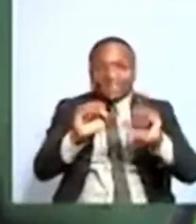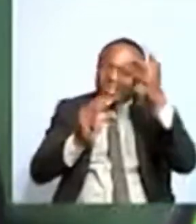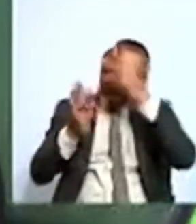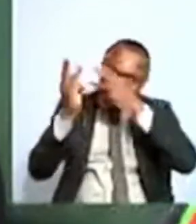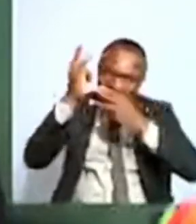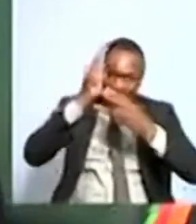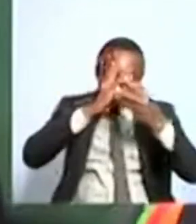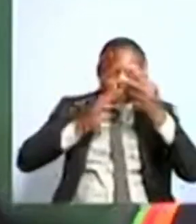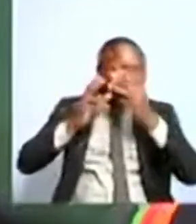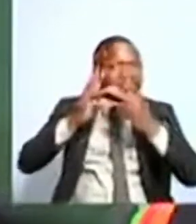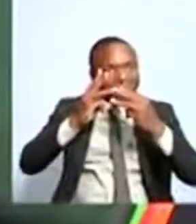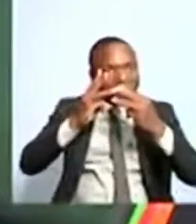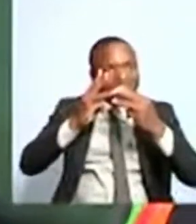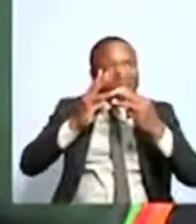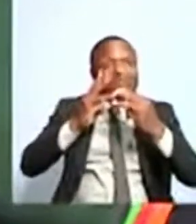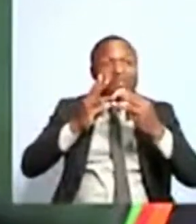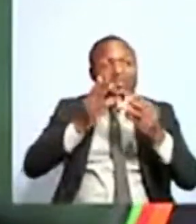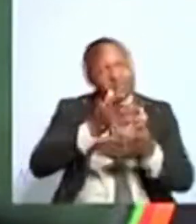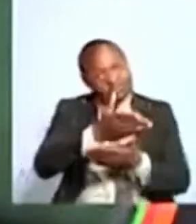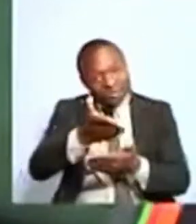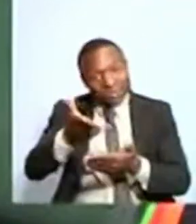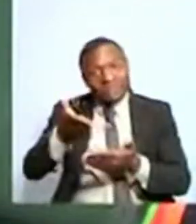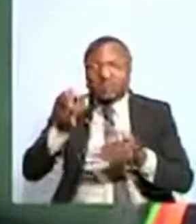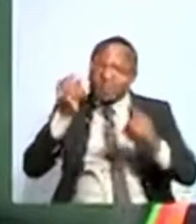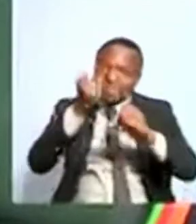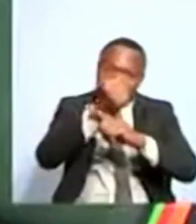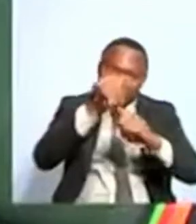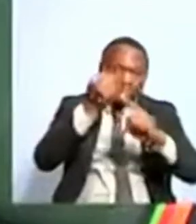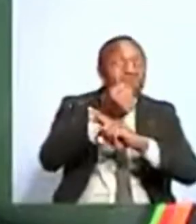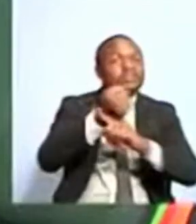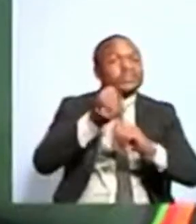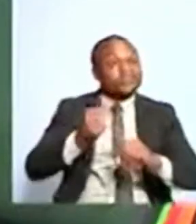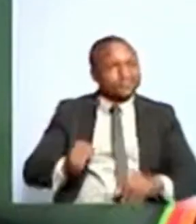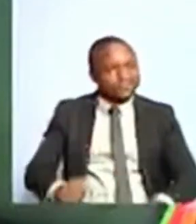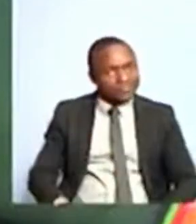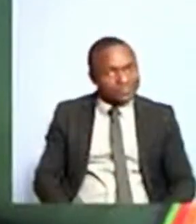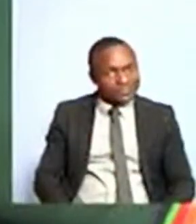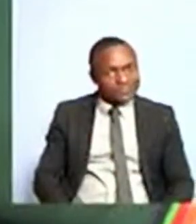that you are against and those that you are advocating for.